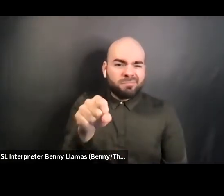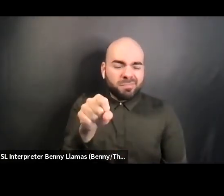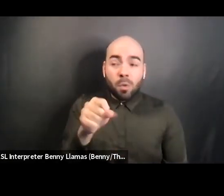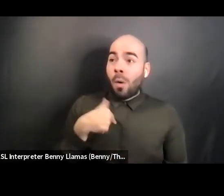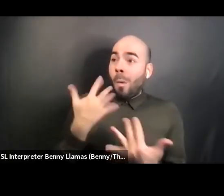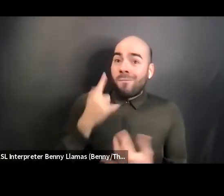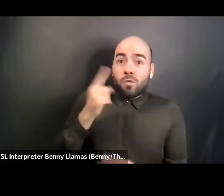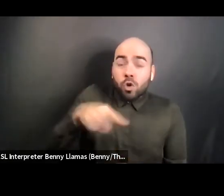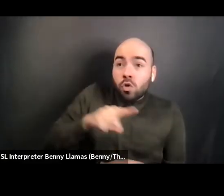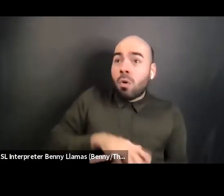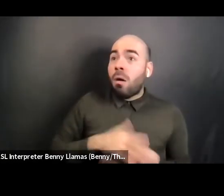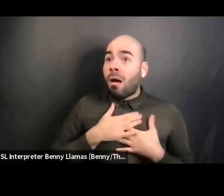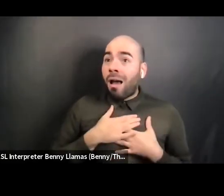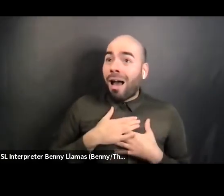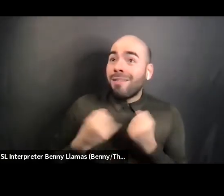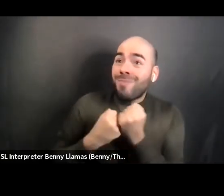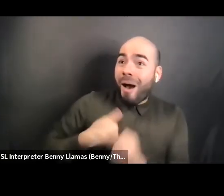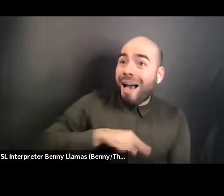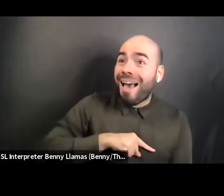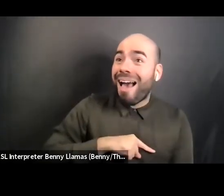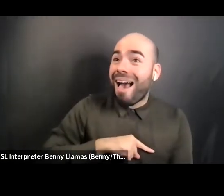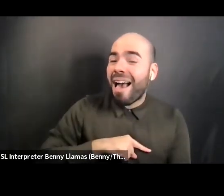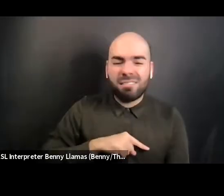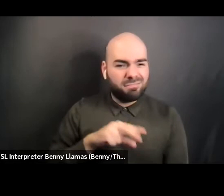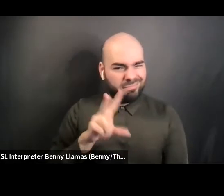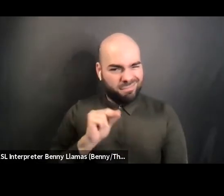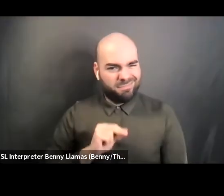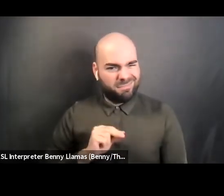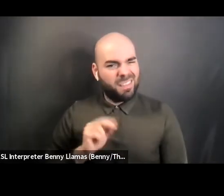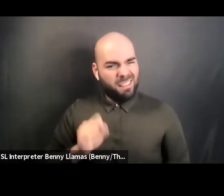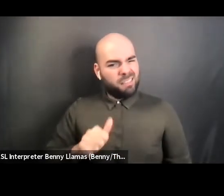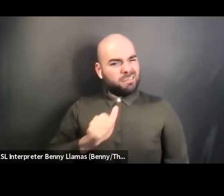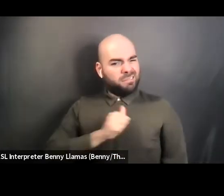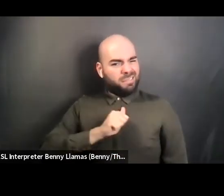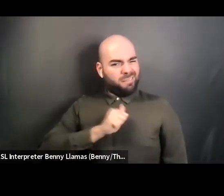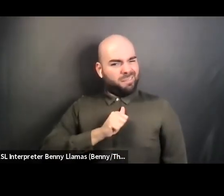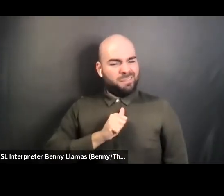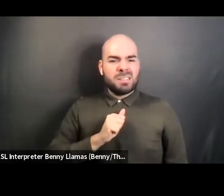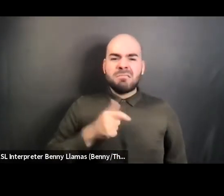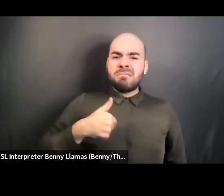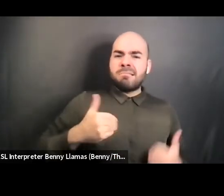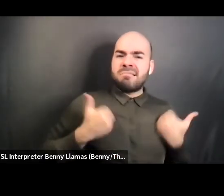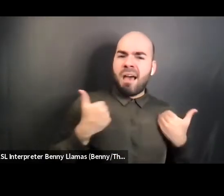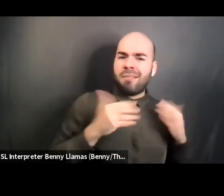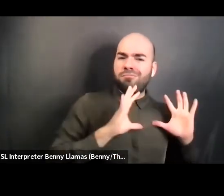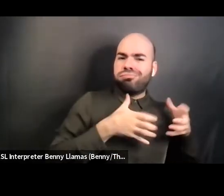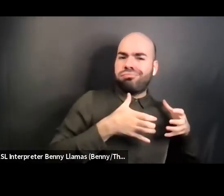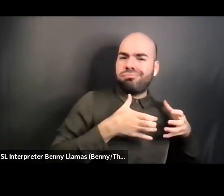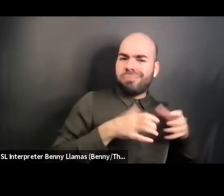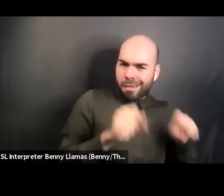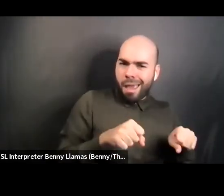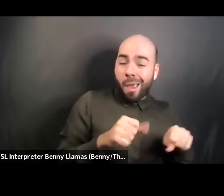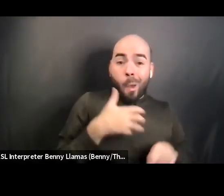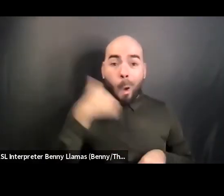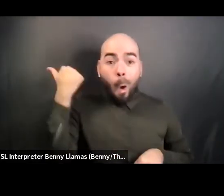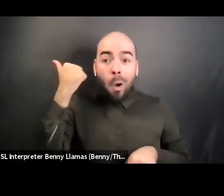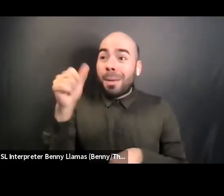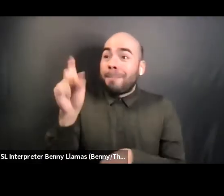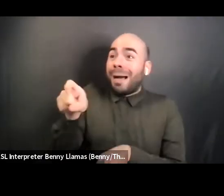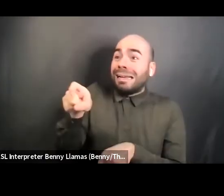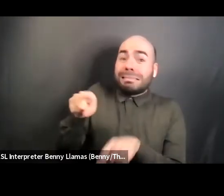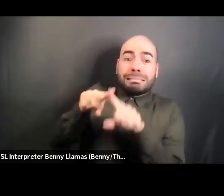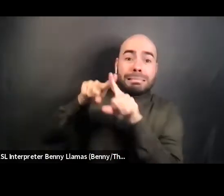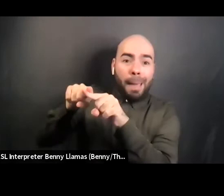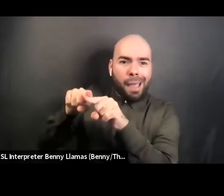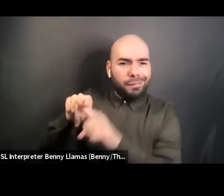experiences. You should know, though, that it's not responsible to make choices that we will have to live with without us, or at the very